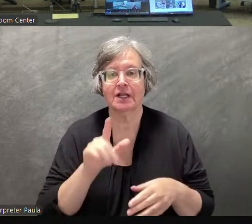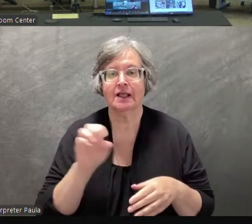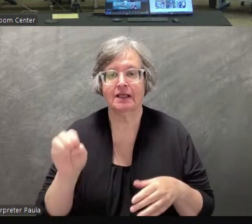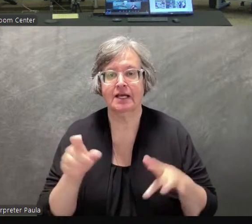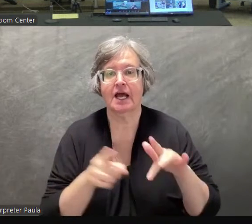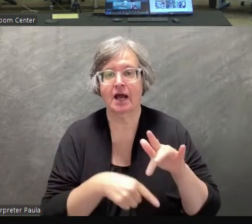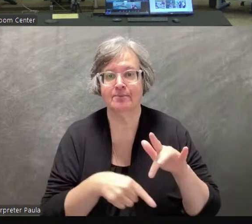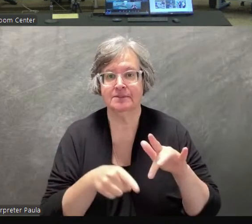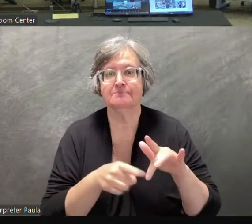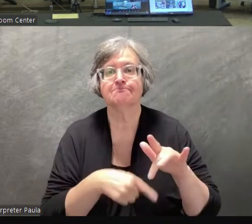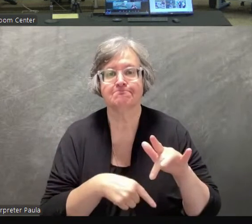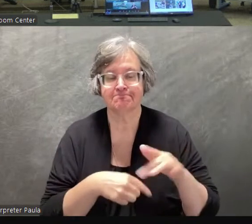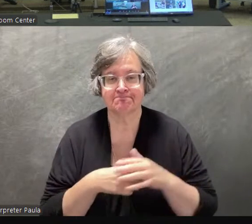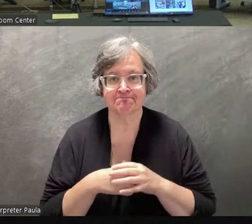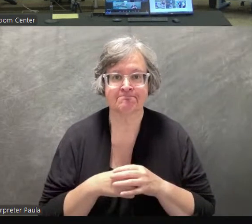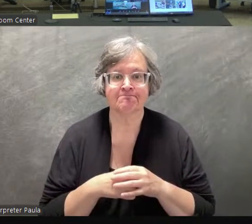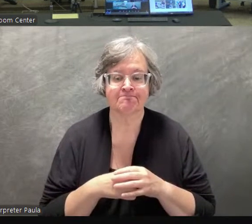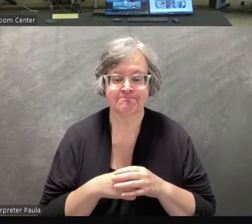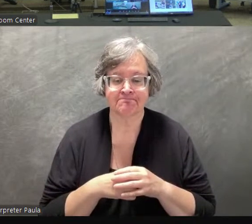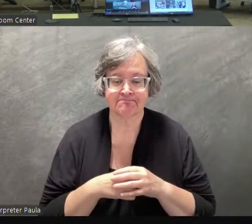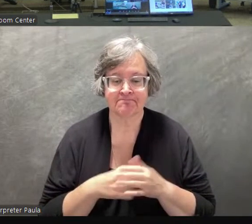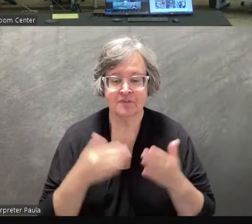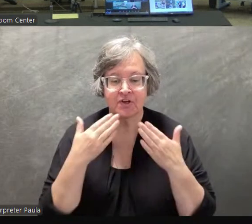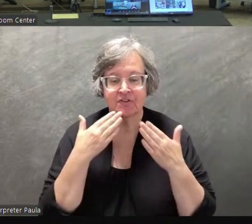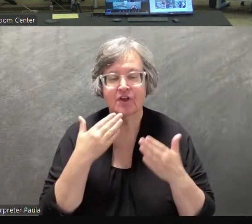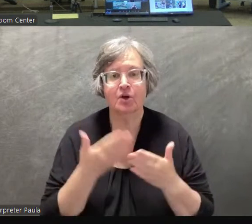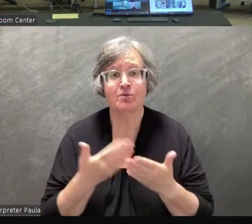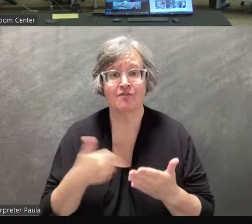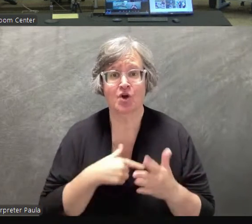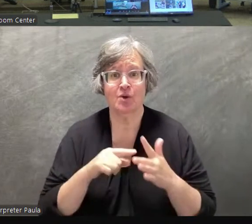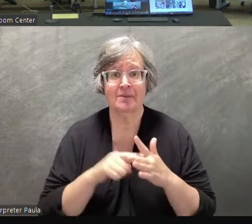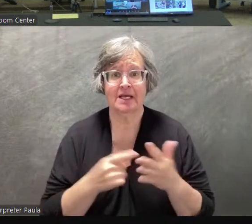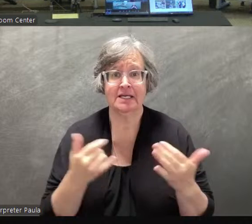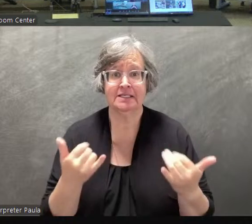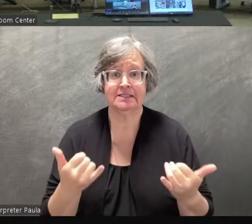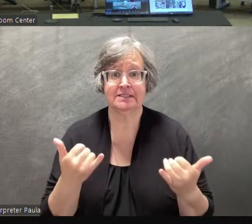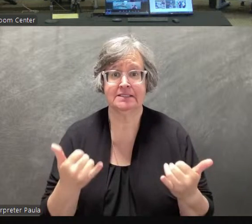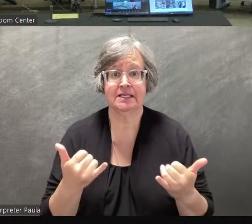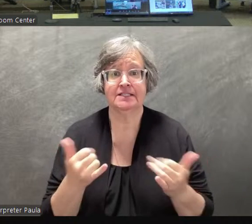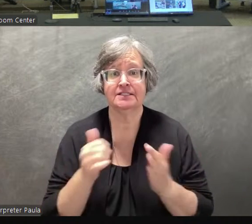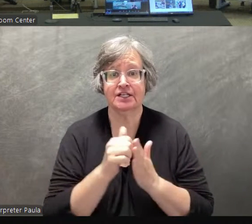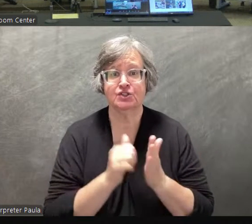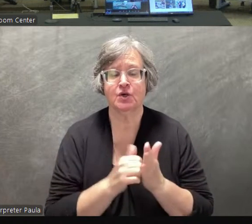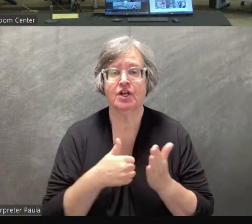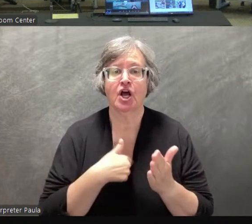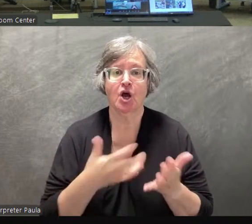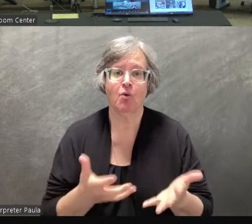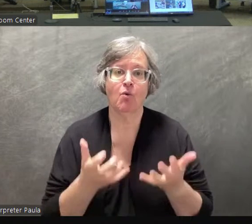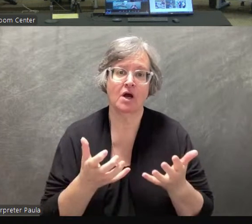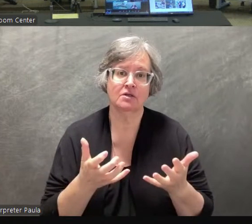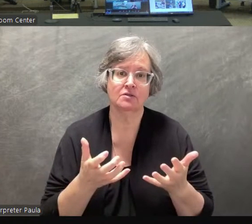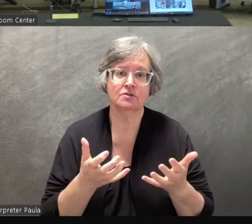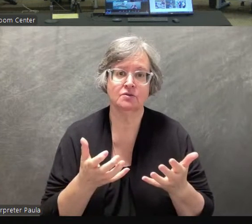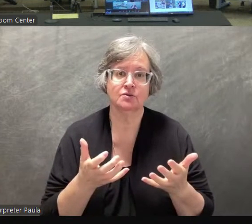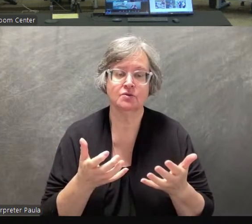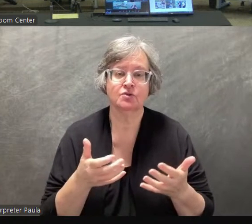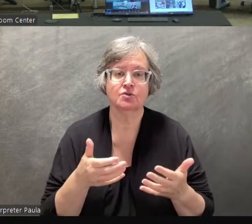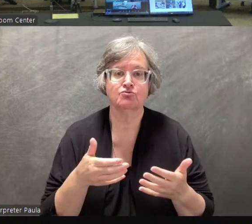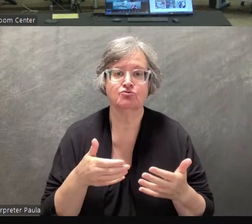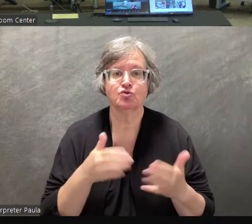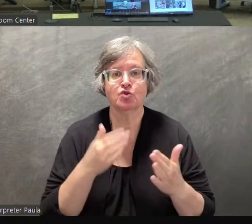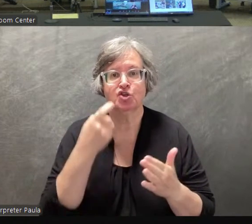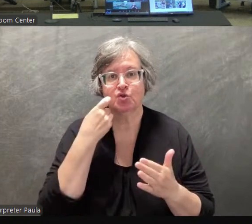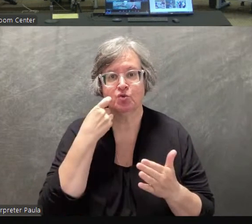Lee is absent. Thank you. Before we begin today's agenda, I'd like to take a moment to address the recent